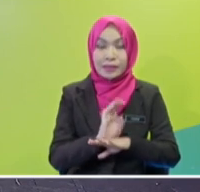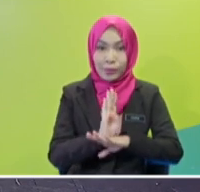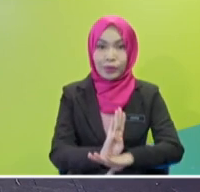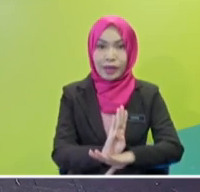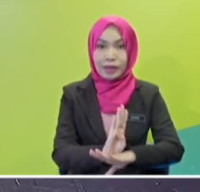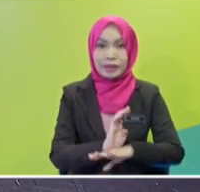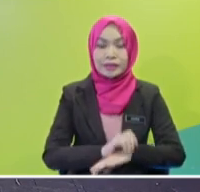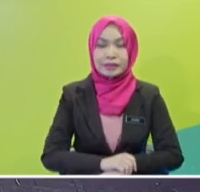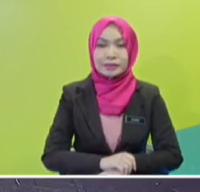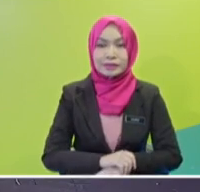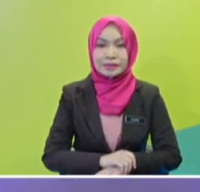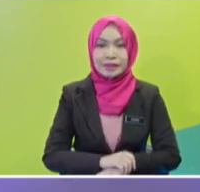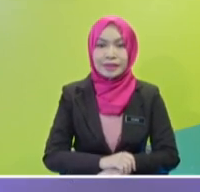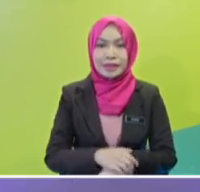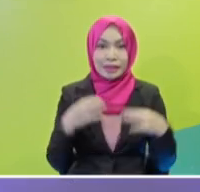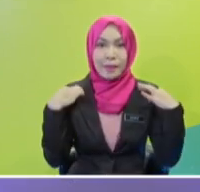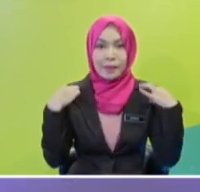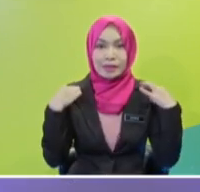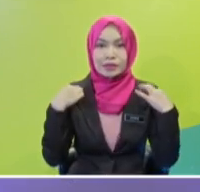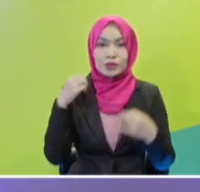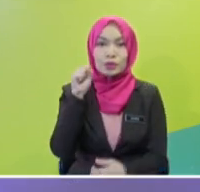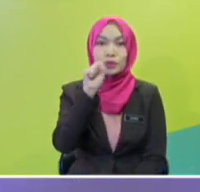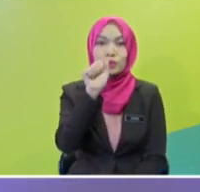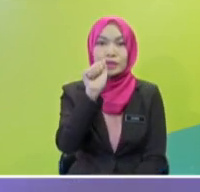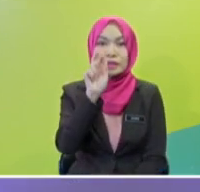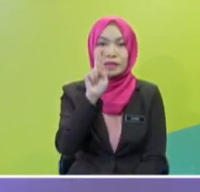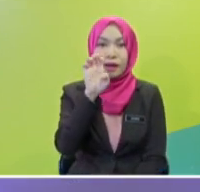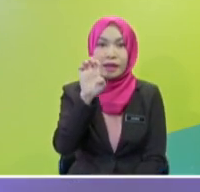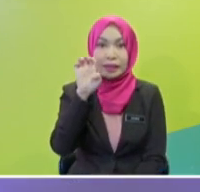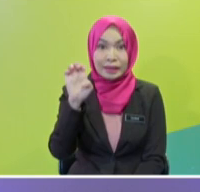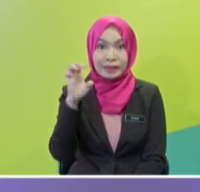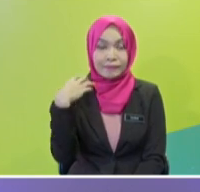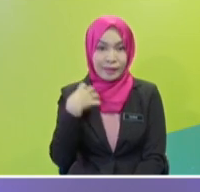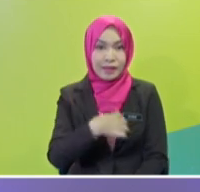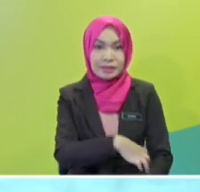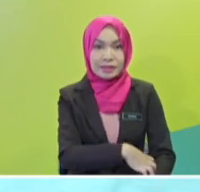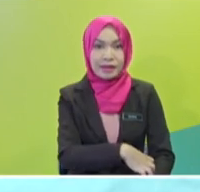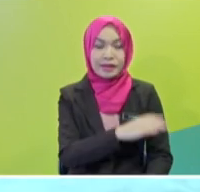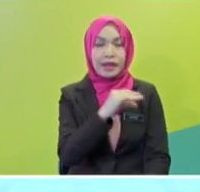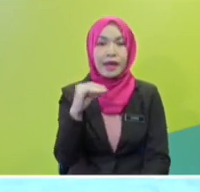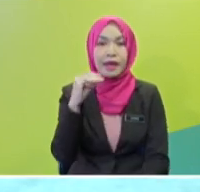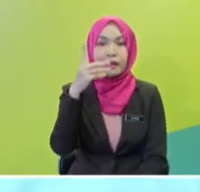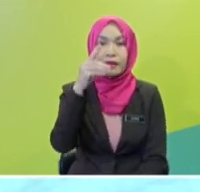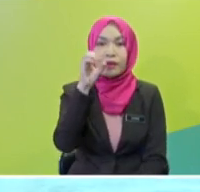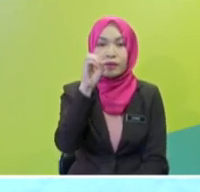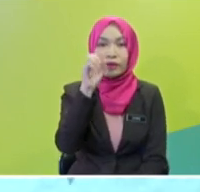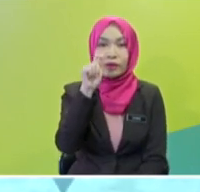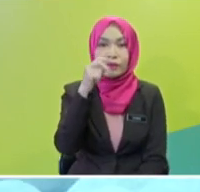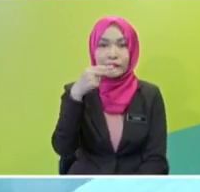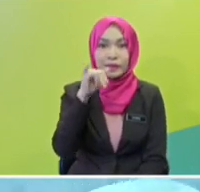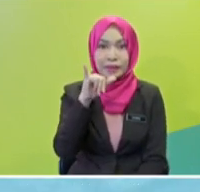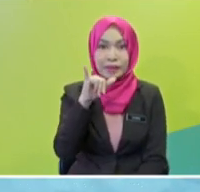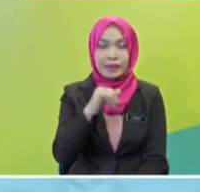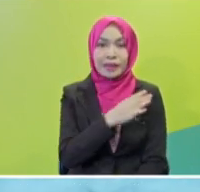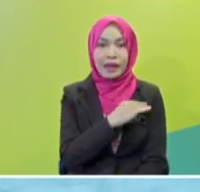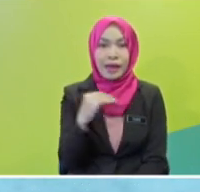sari mm-hmm. and dhoti for the Indians. Yeah. And cheongsam and samfu for the Chinese. Mm-hmm.